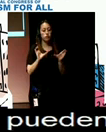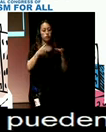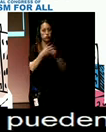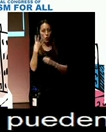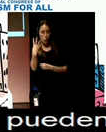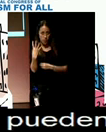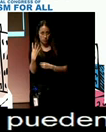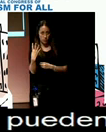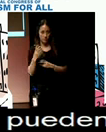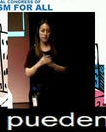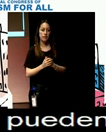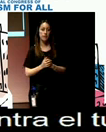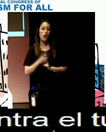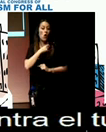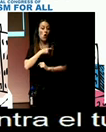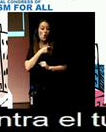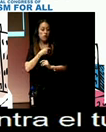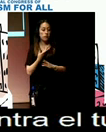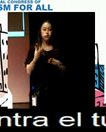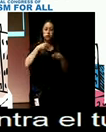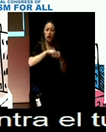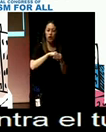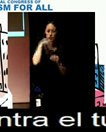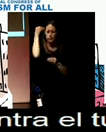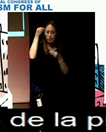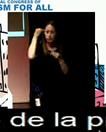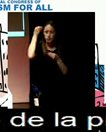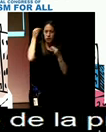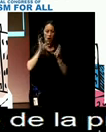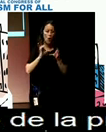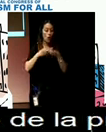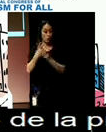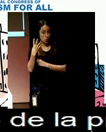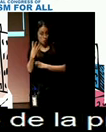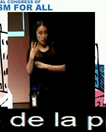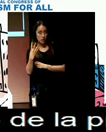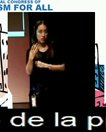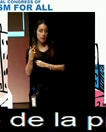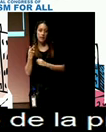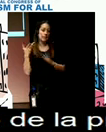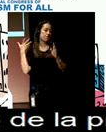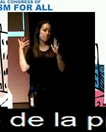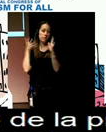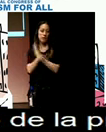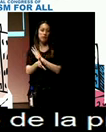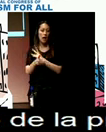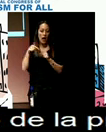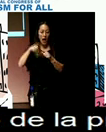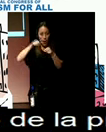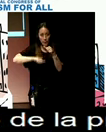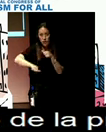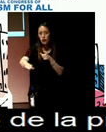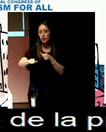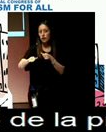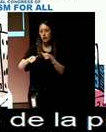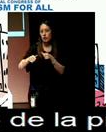it was believed that these 4 target groups are the means to not only a sustainable activity